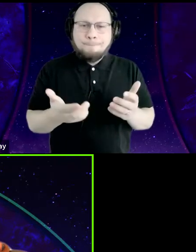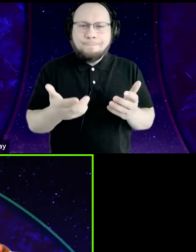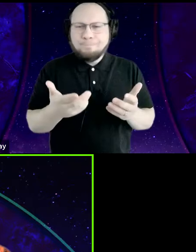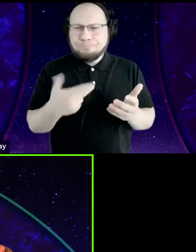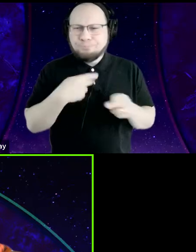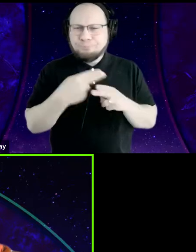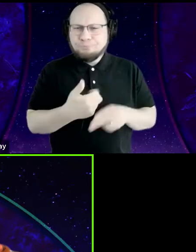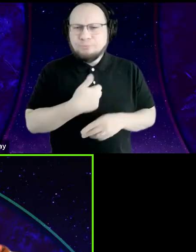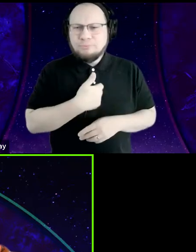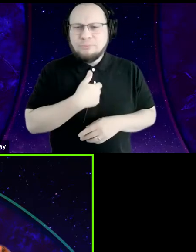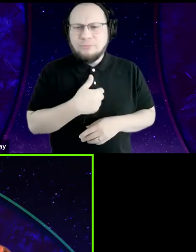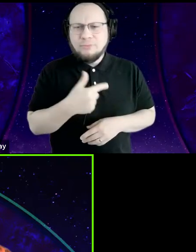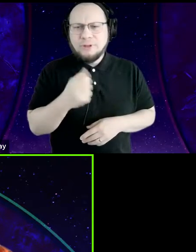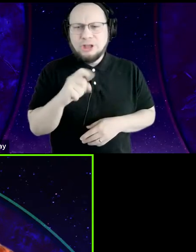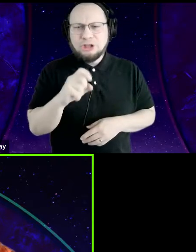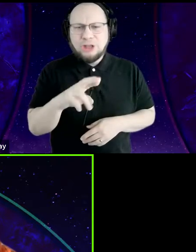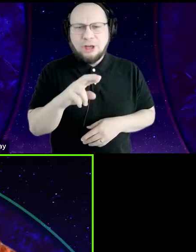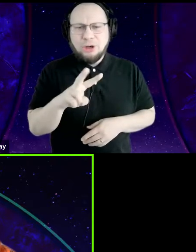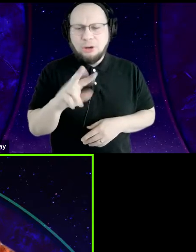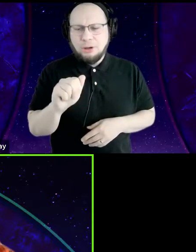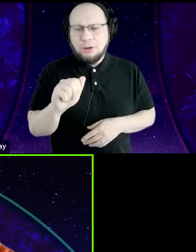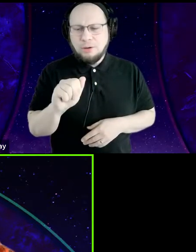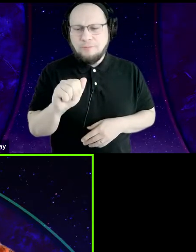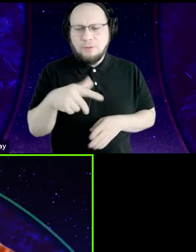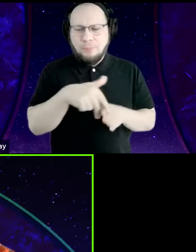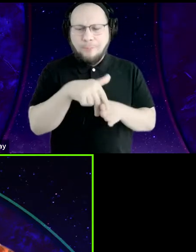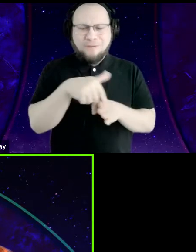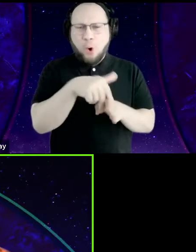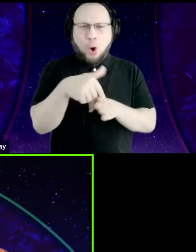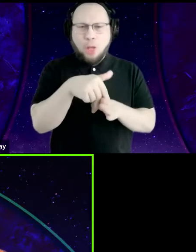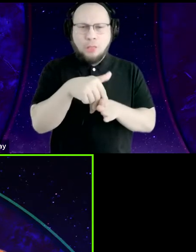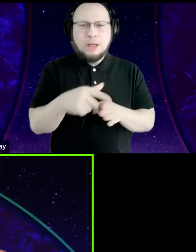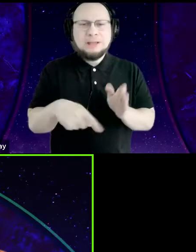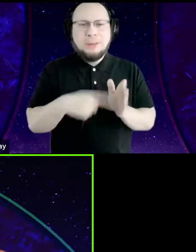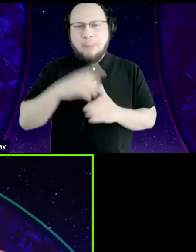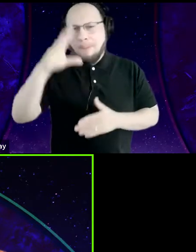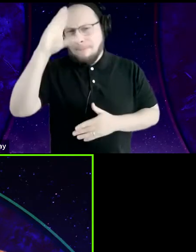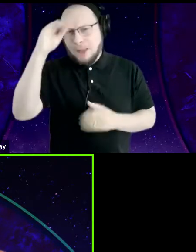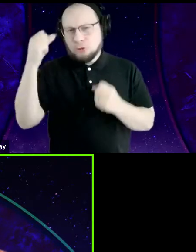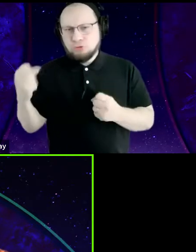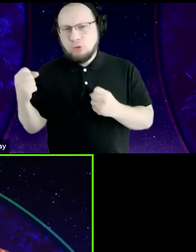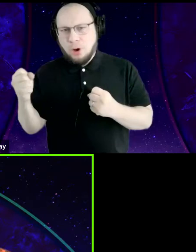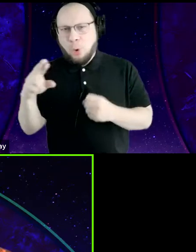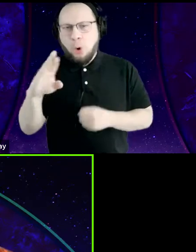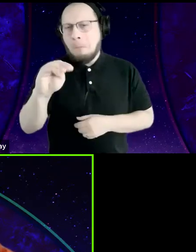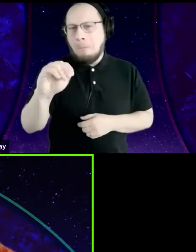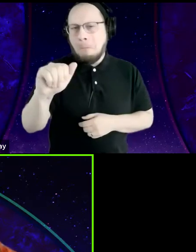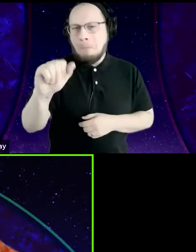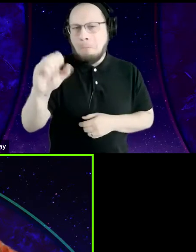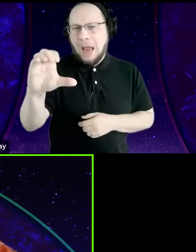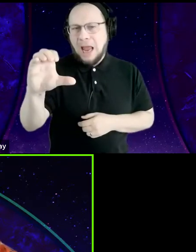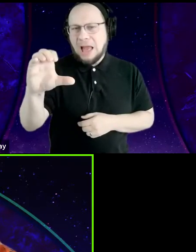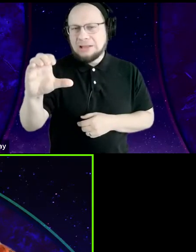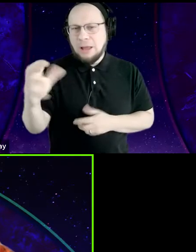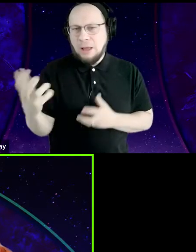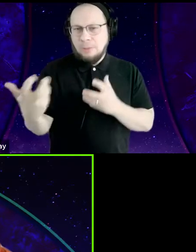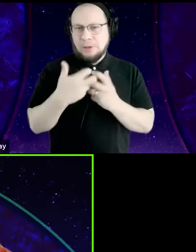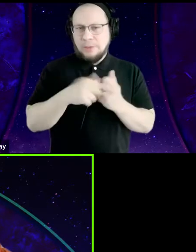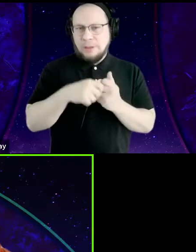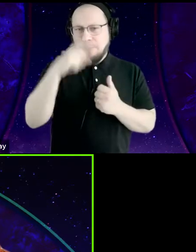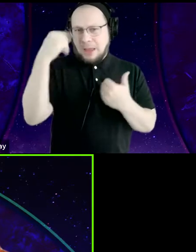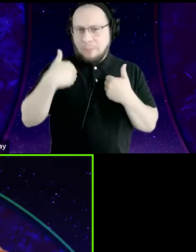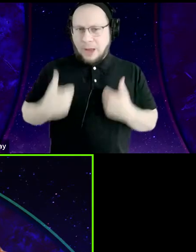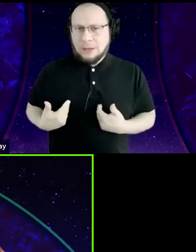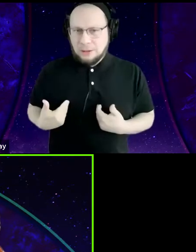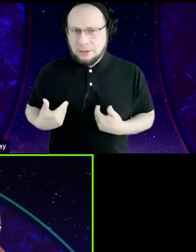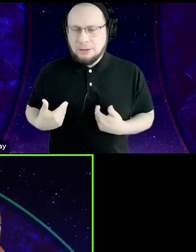I call myself a gender vacillator sometimes. And so when we put, you know, masculinity or maskness with this Black body, that